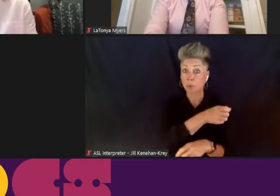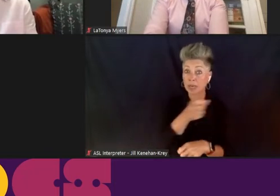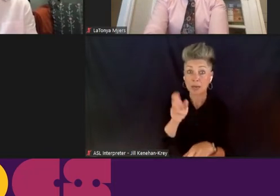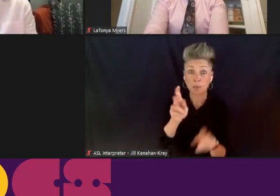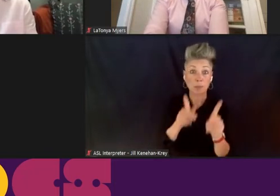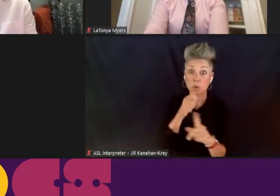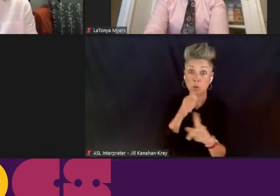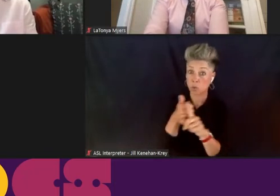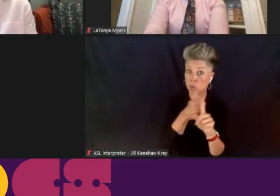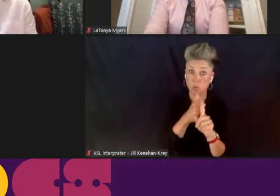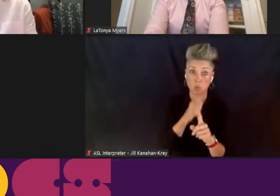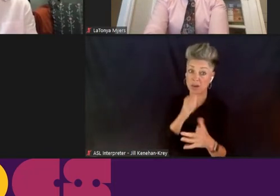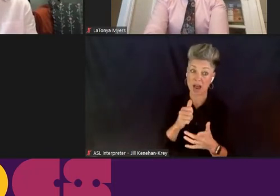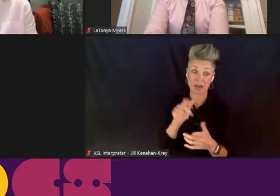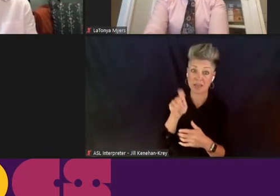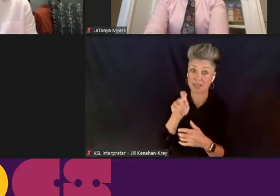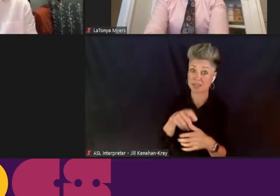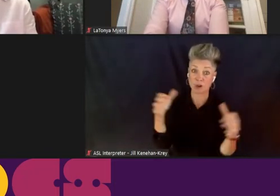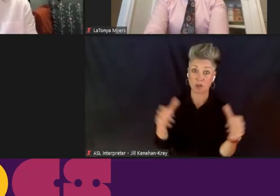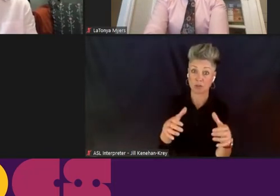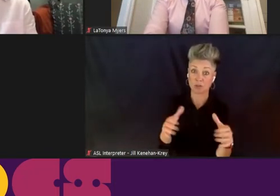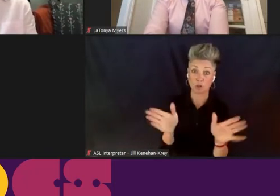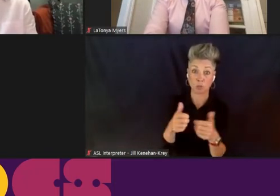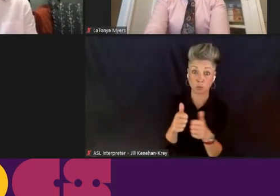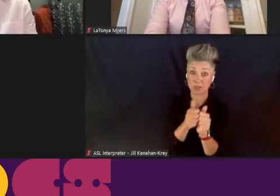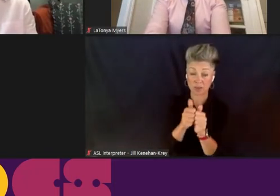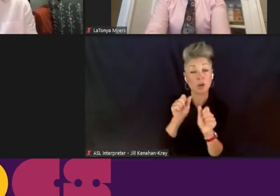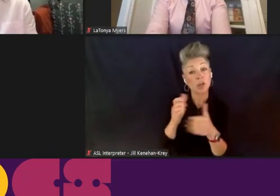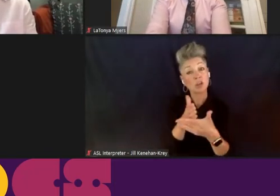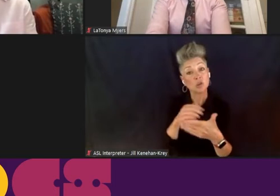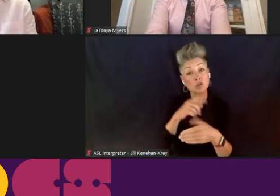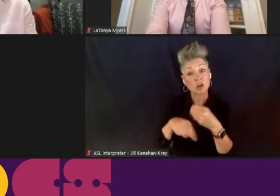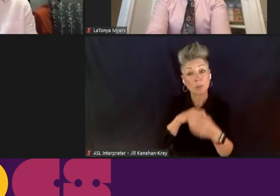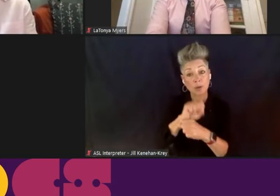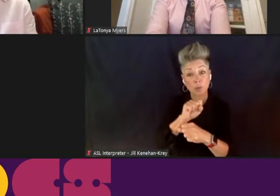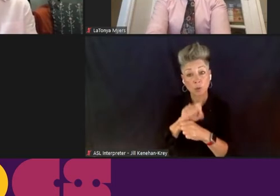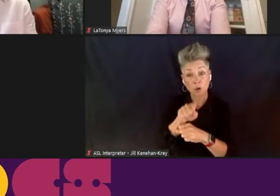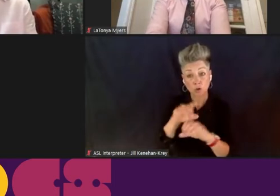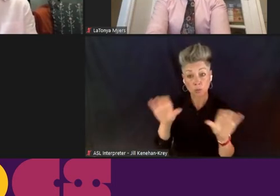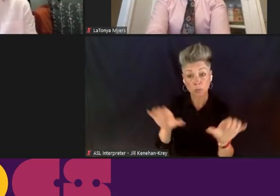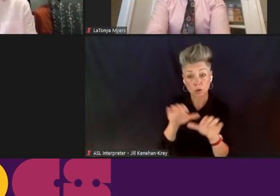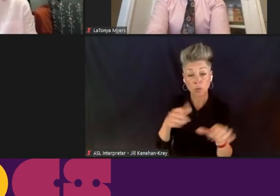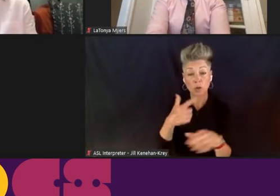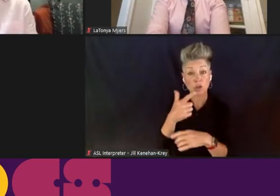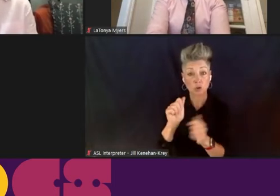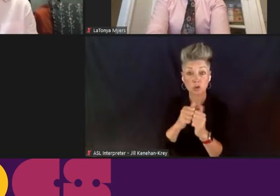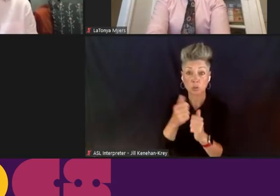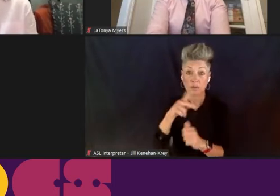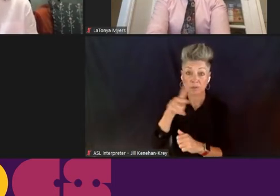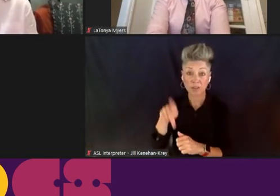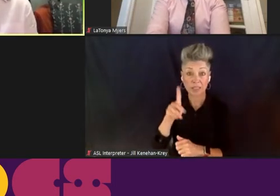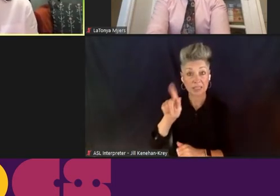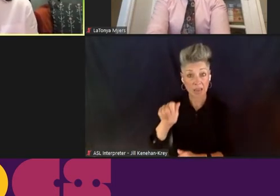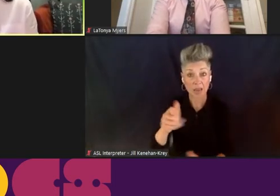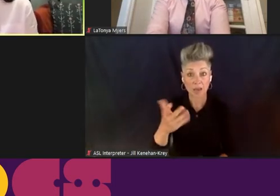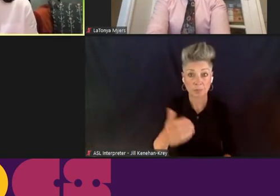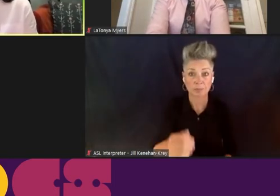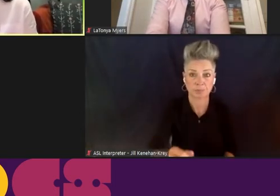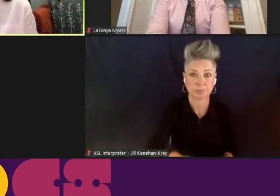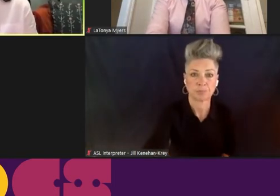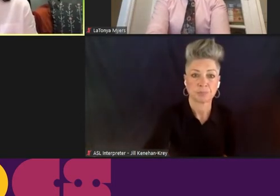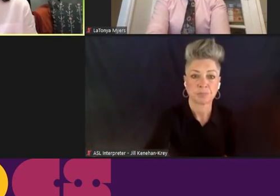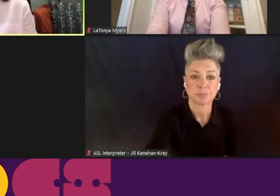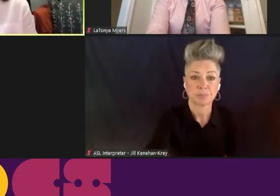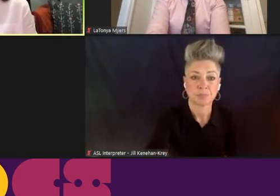not necessarily always be in a room together. Can you share a little bit about the work that you've been doing in Georgia with Philly DA? Sure. Yeah.